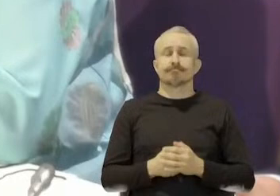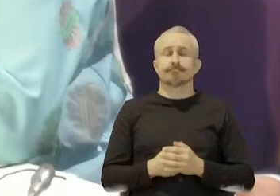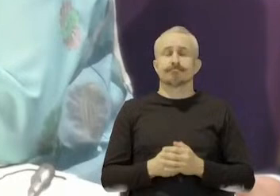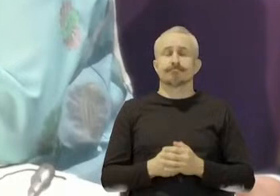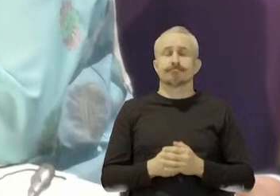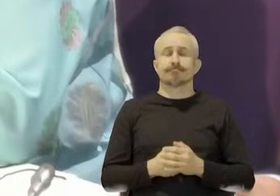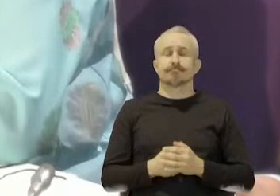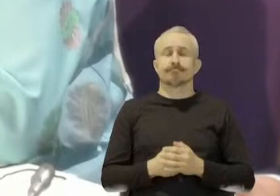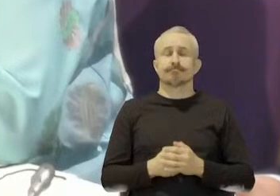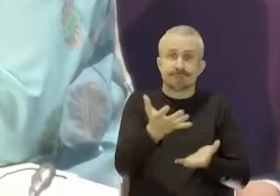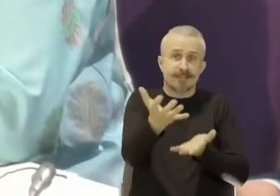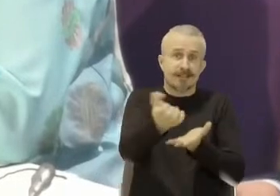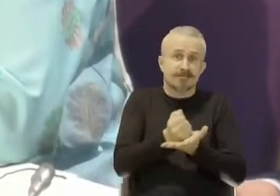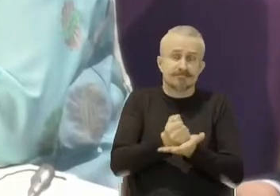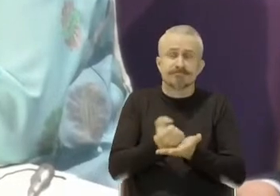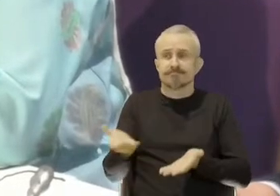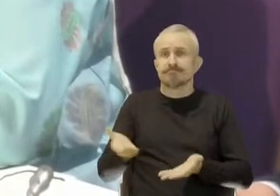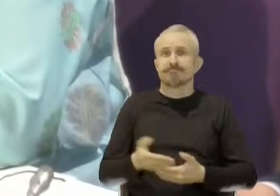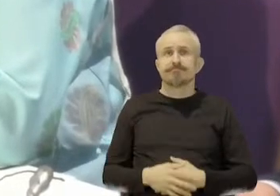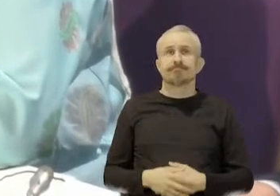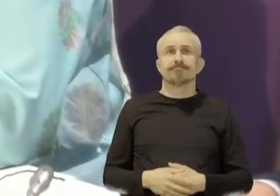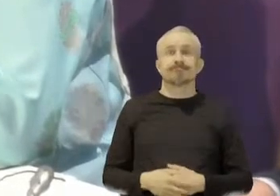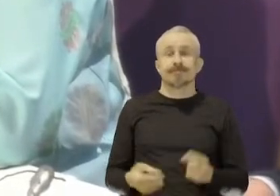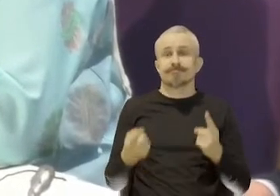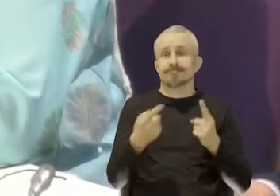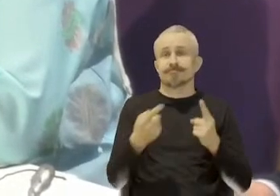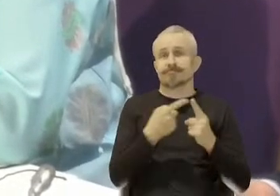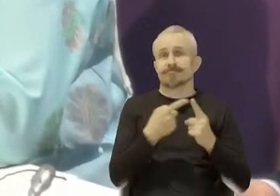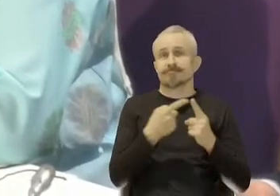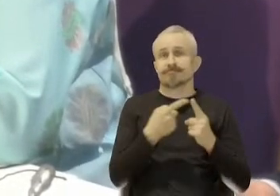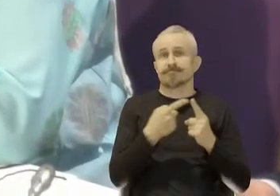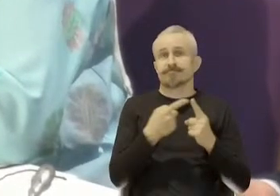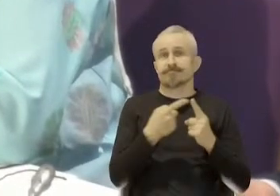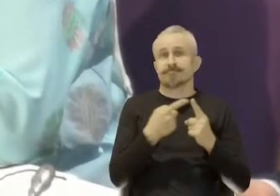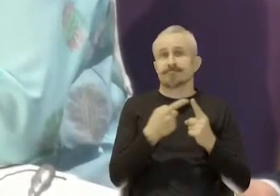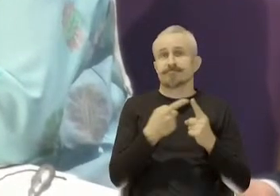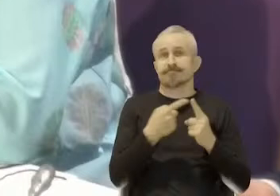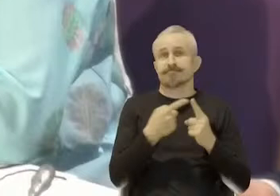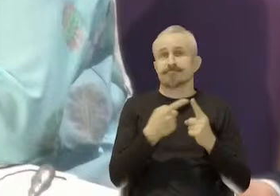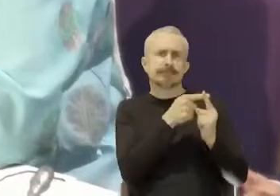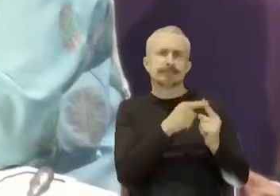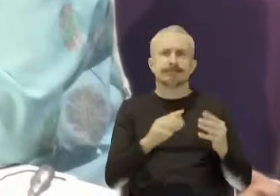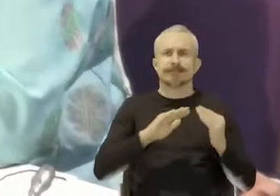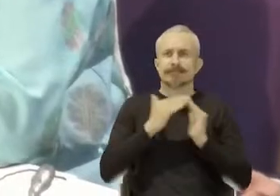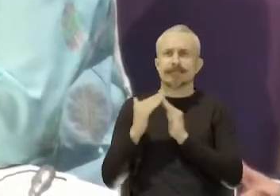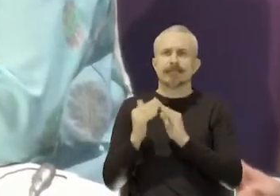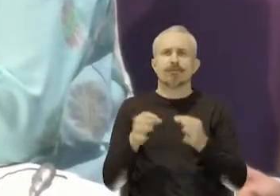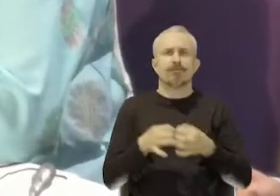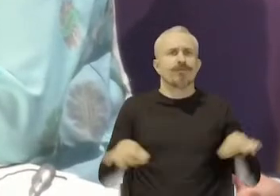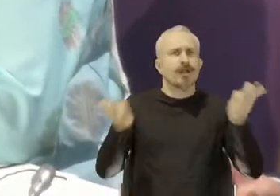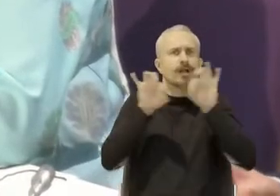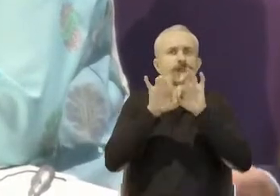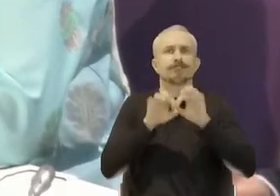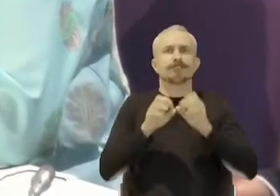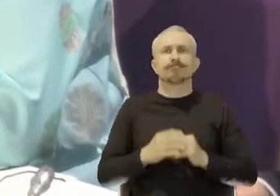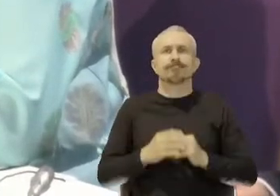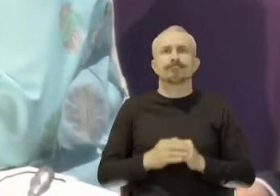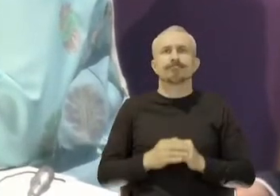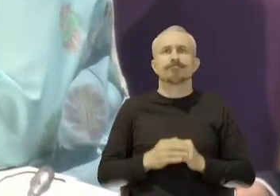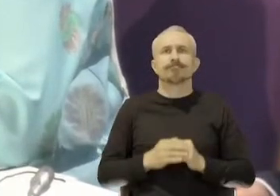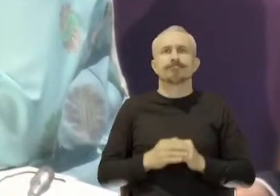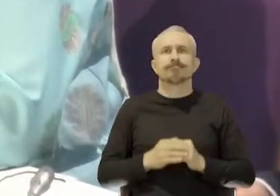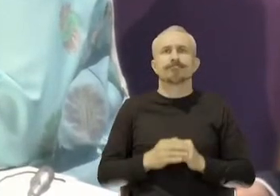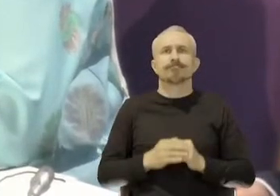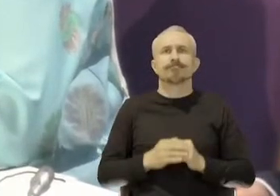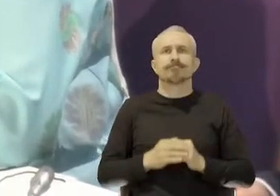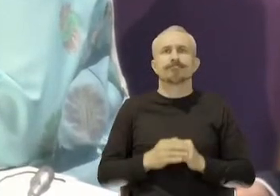SDG. We received only 38 report of the new urban agenda. I would like to request all the member